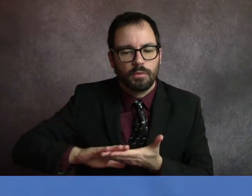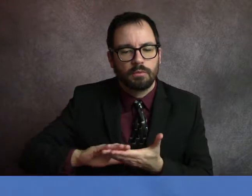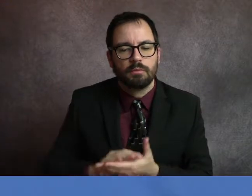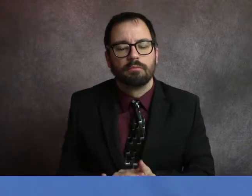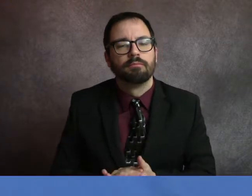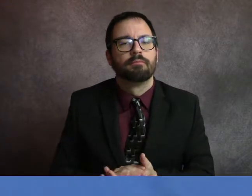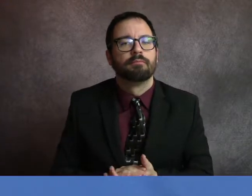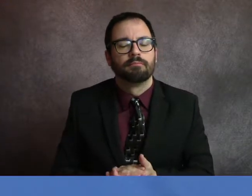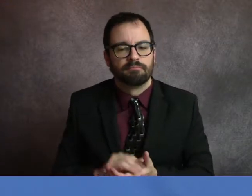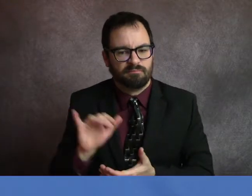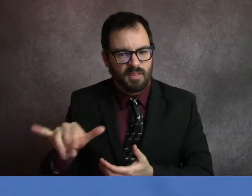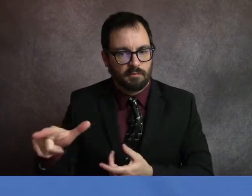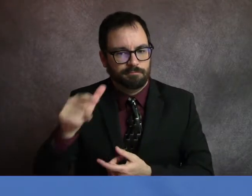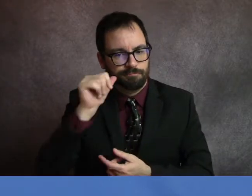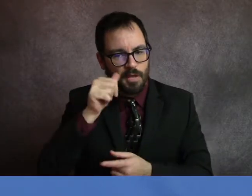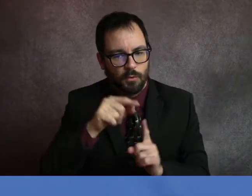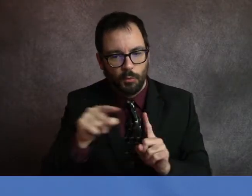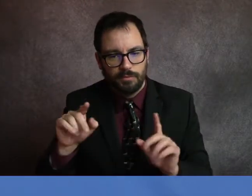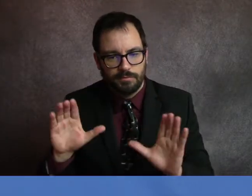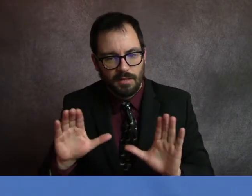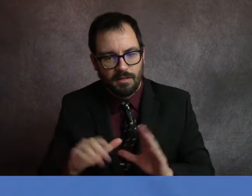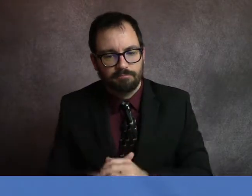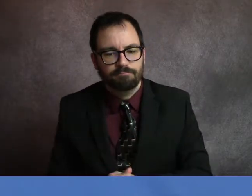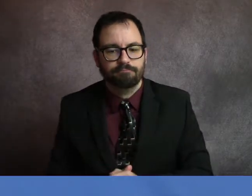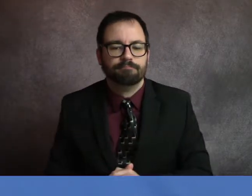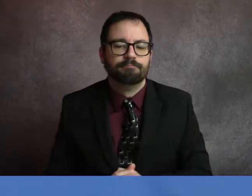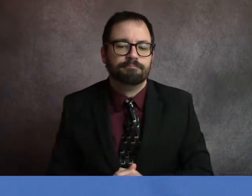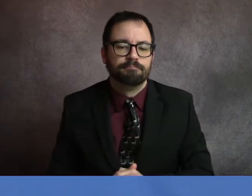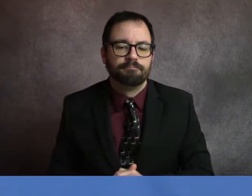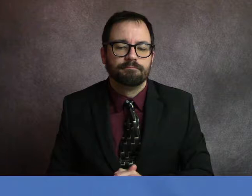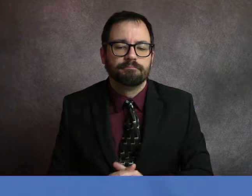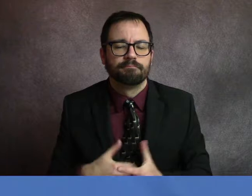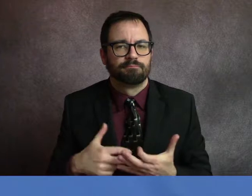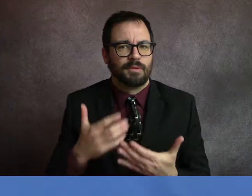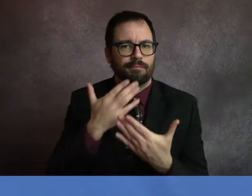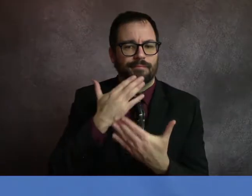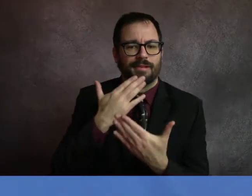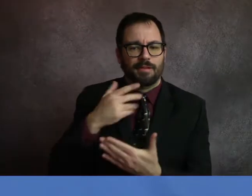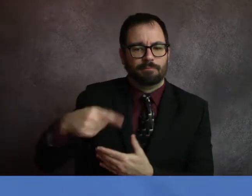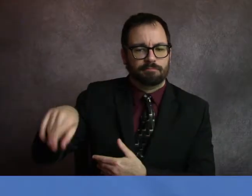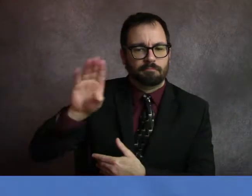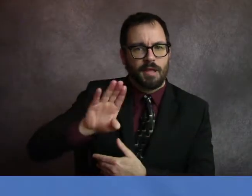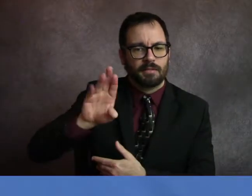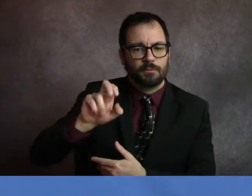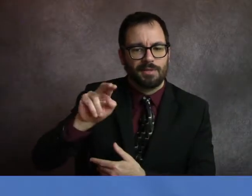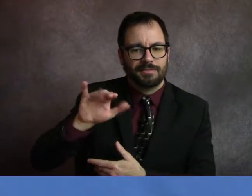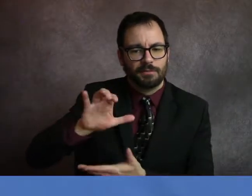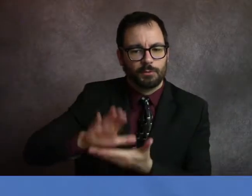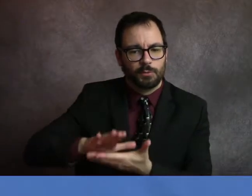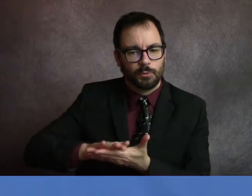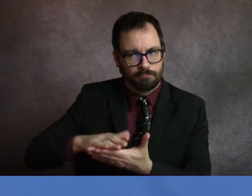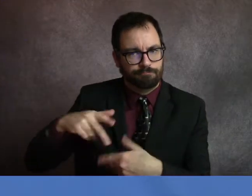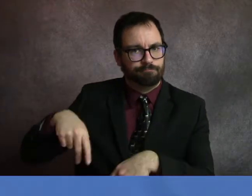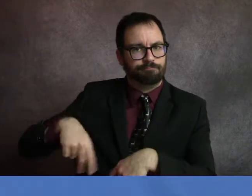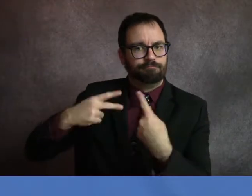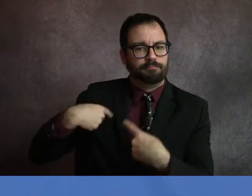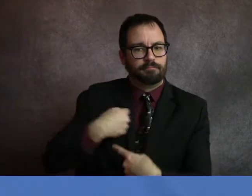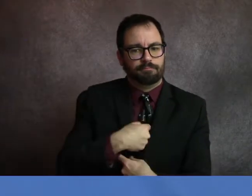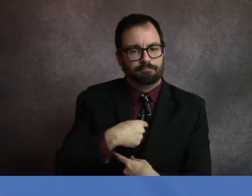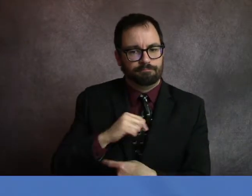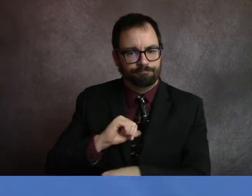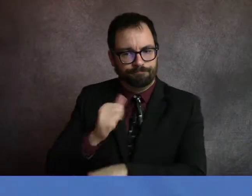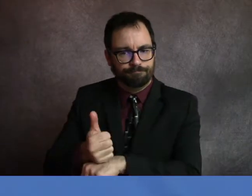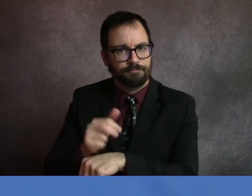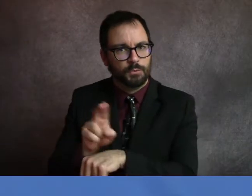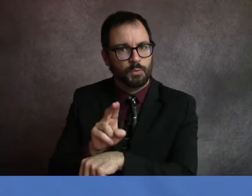also through tomorrow through Sunday. I want to thank the Boston Renaissance Charter School for allowing us the opportunity to